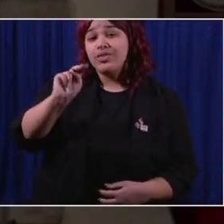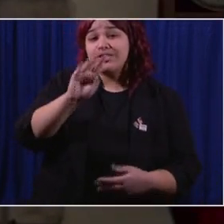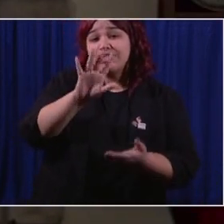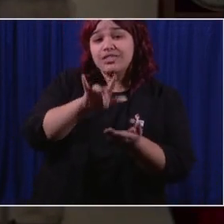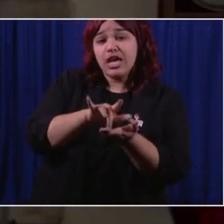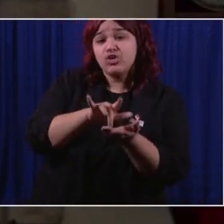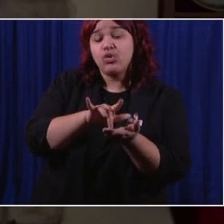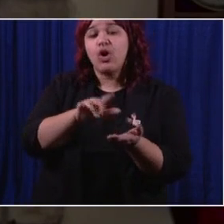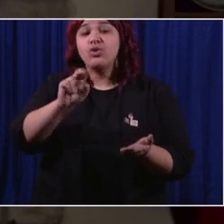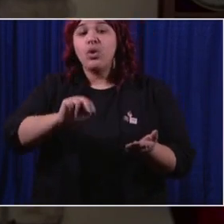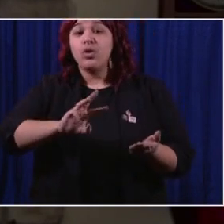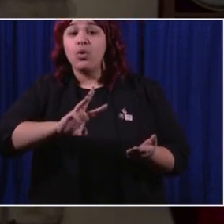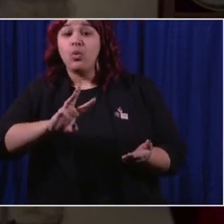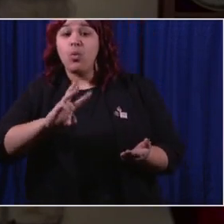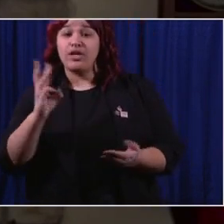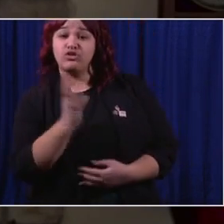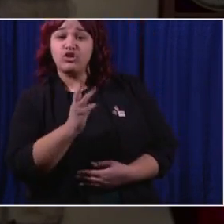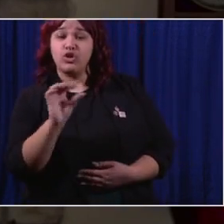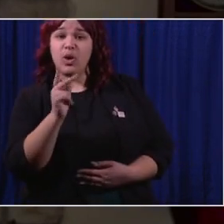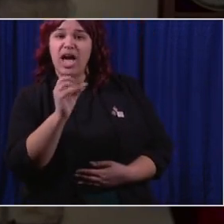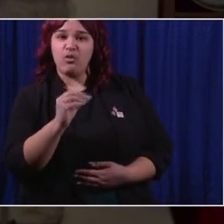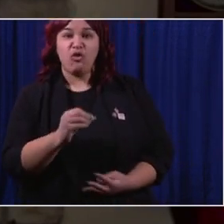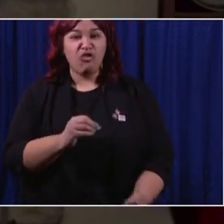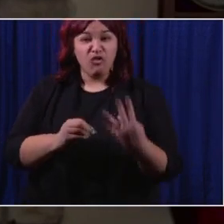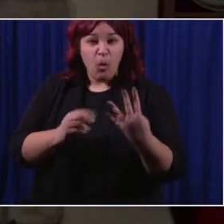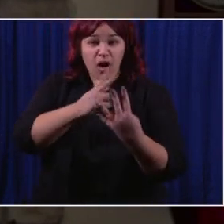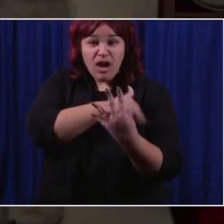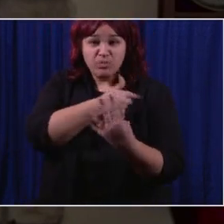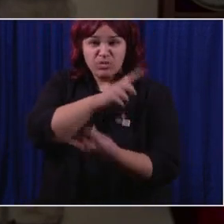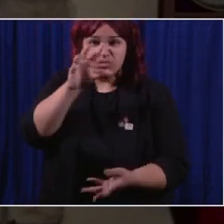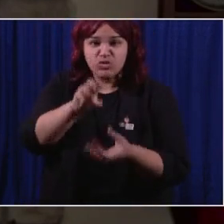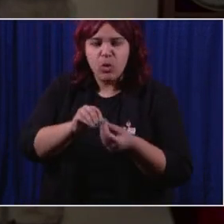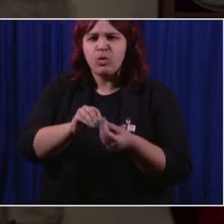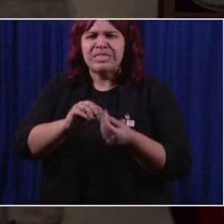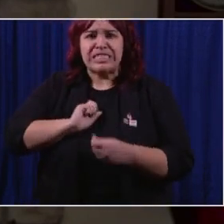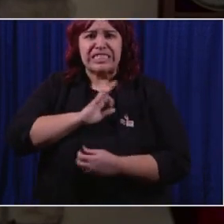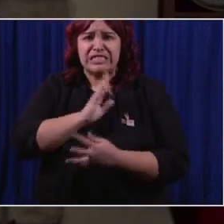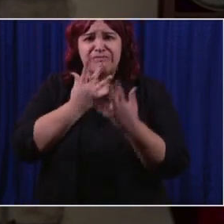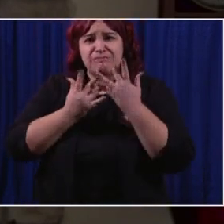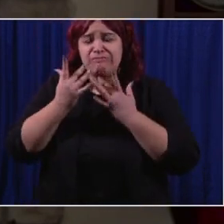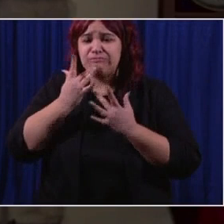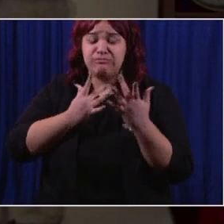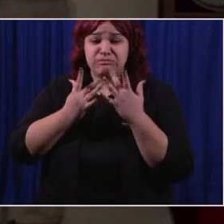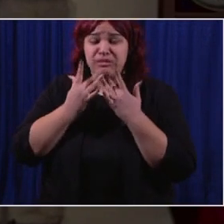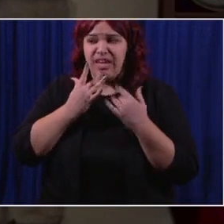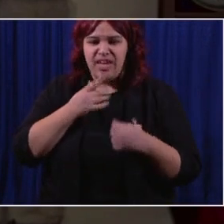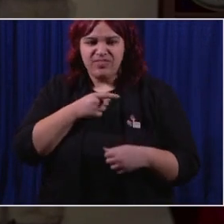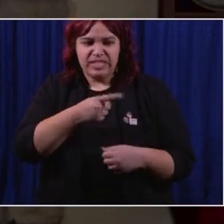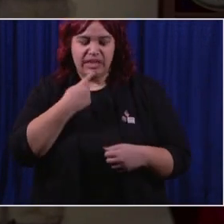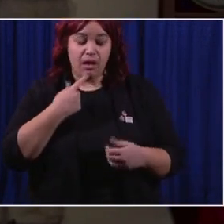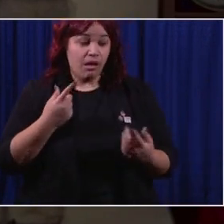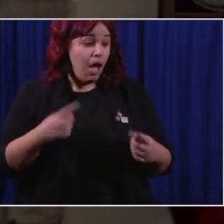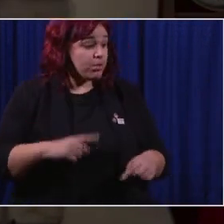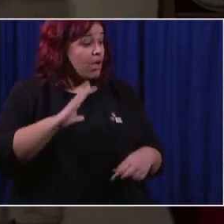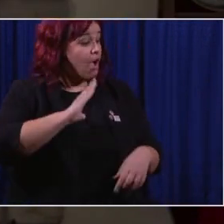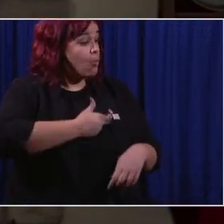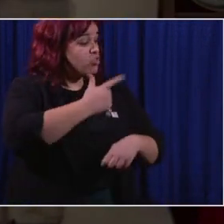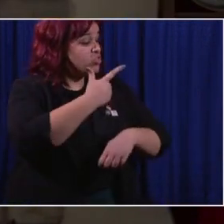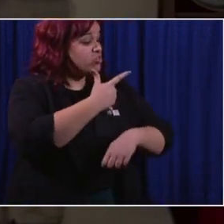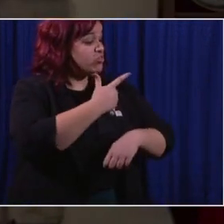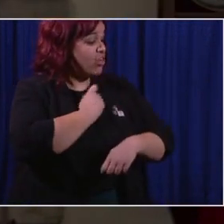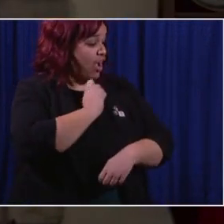Northwestern Ohio have been so strapped for staff that they've told, in some instances, staff members who tested positive that they